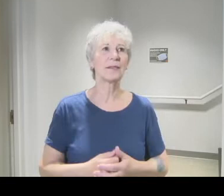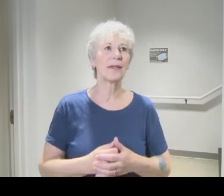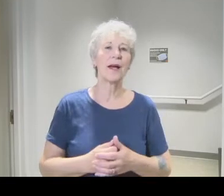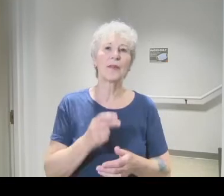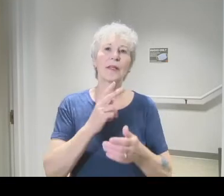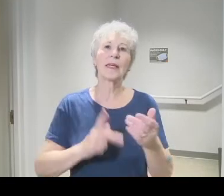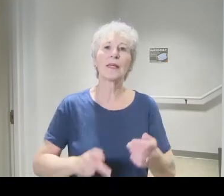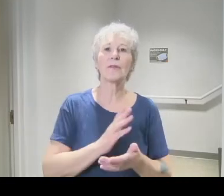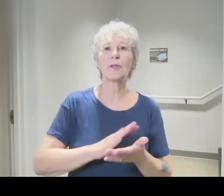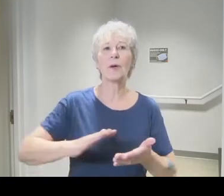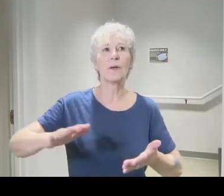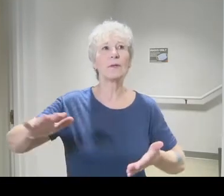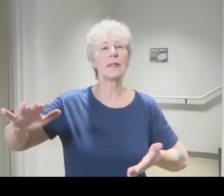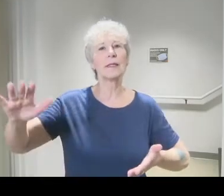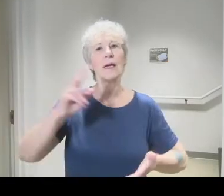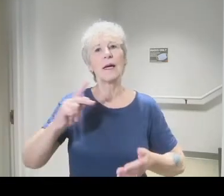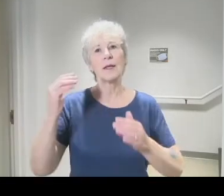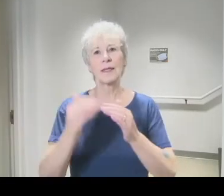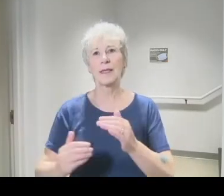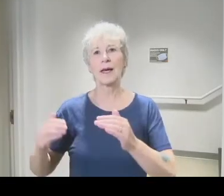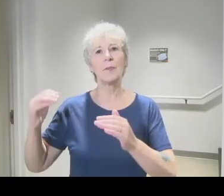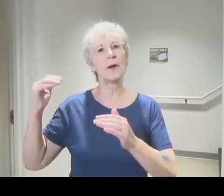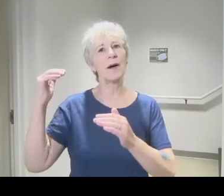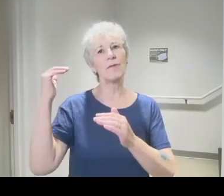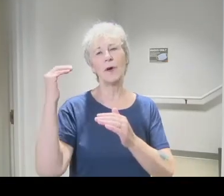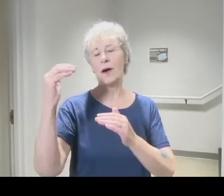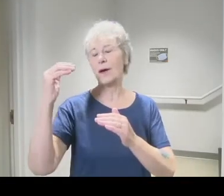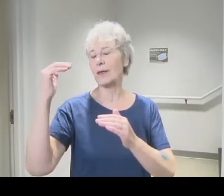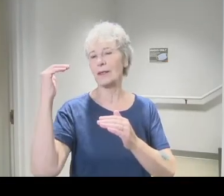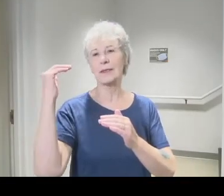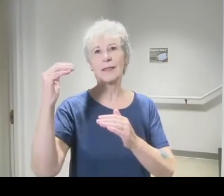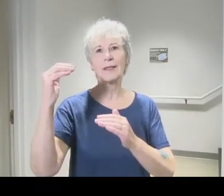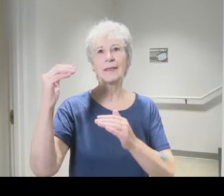daughter? The King of glory, the King above